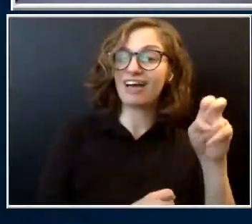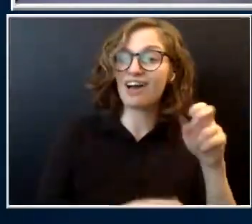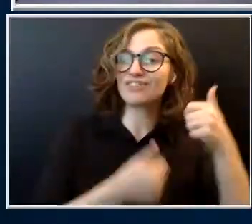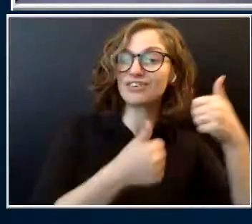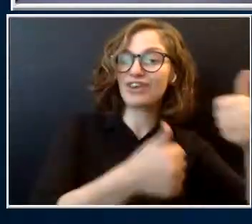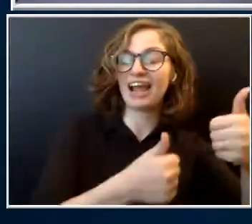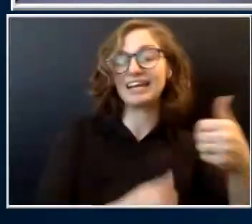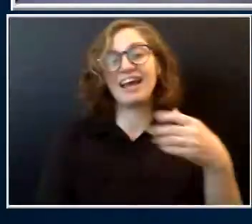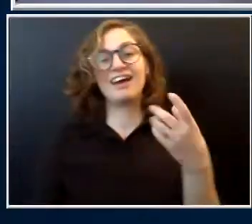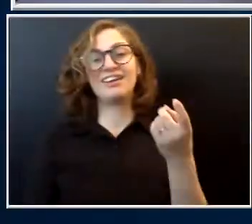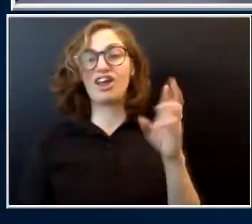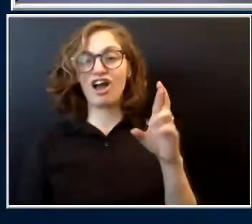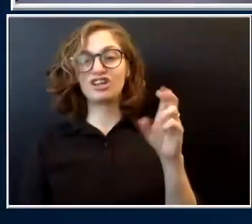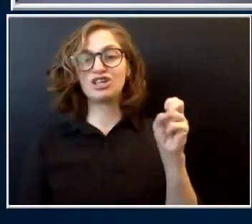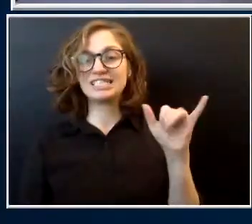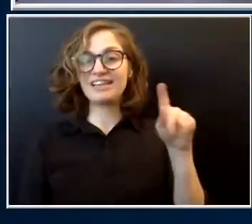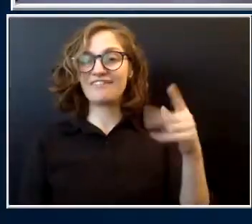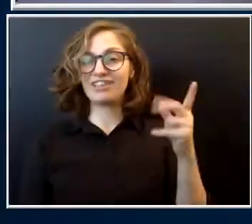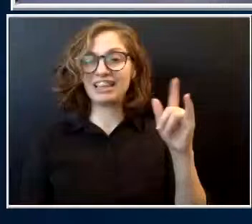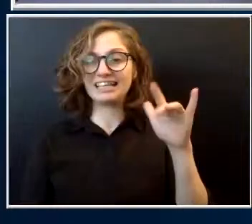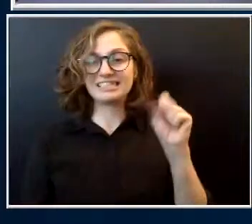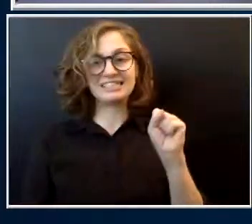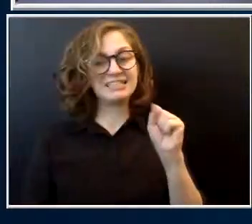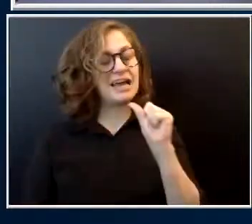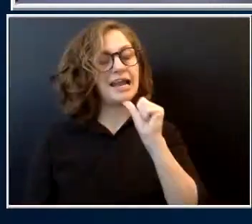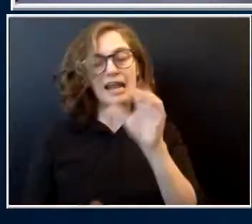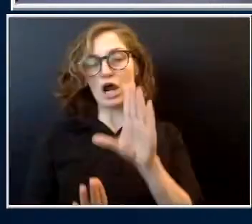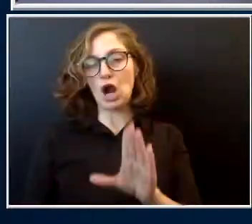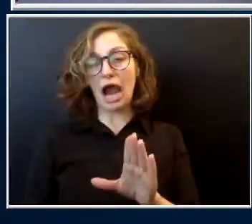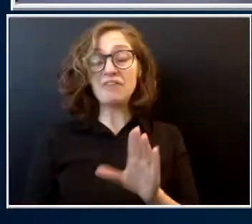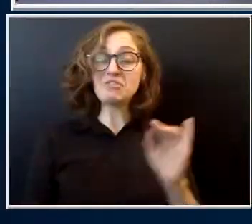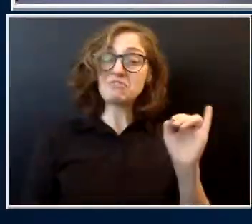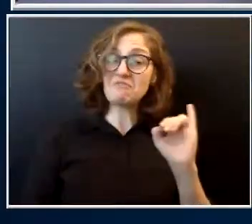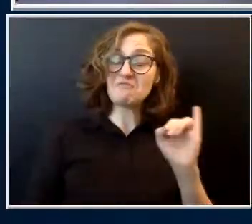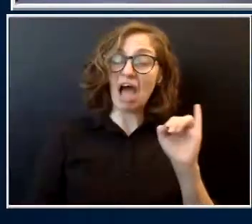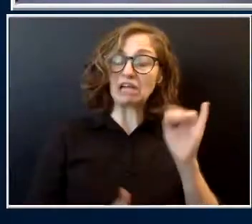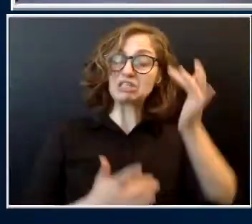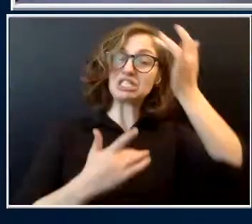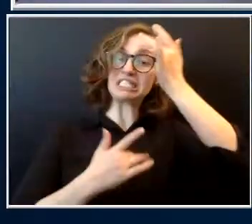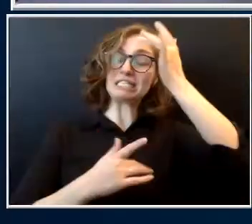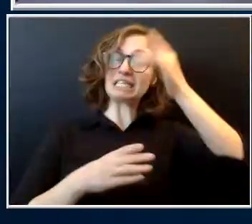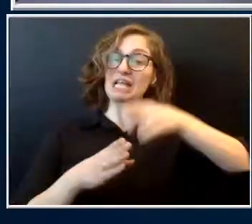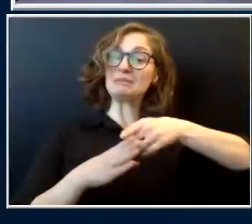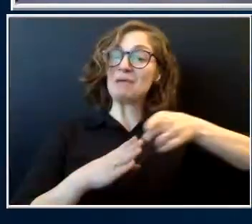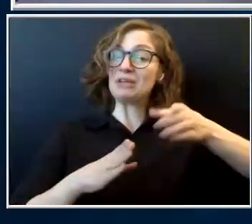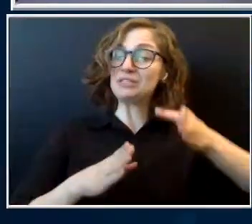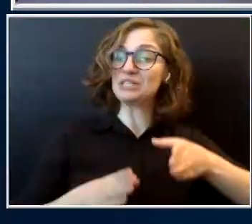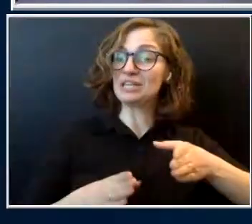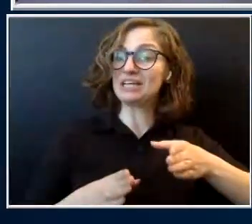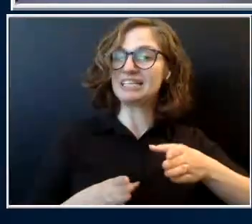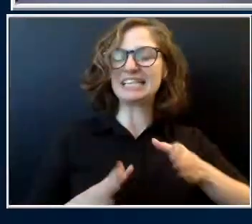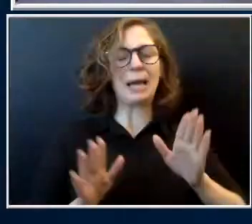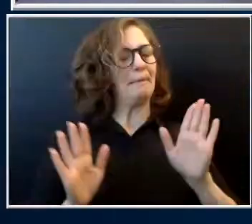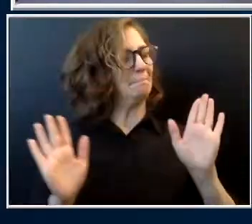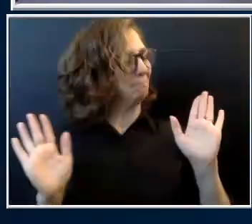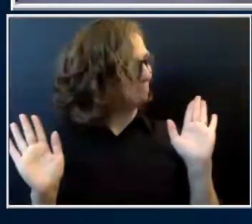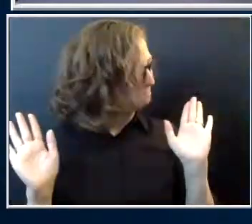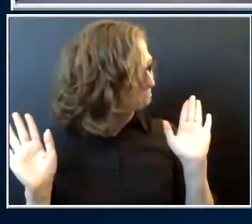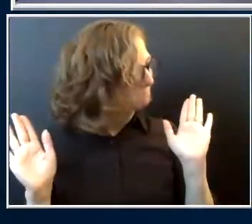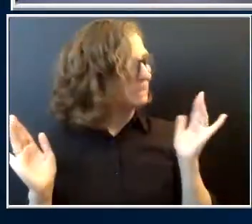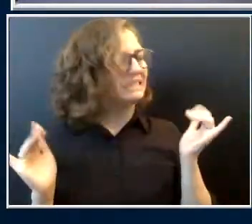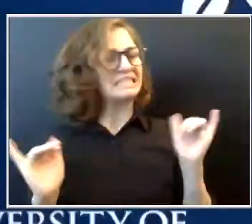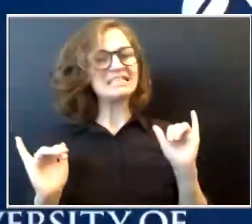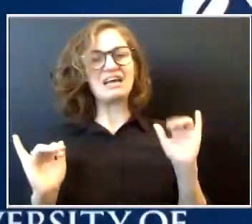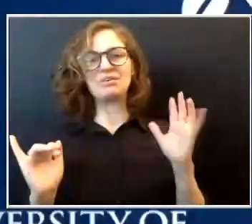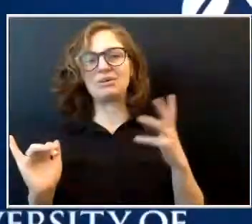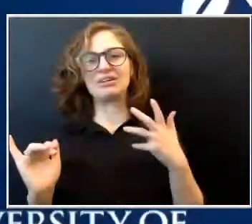disease specialist, Yeah. though, Right. maybe you'd be the guy that you know your stuff. Penicillin wouldn't be bad. You'd still want to stay away. That's right. That probably wouldn't be too